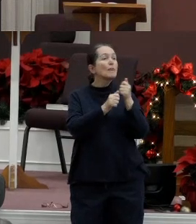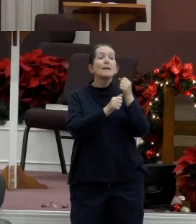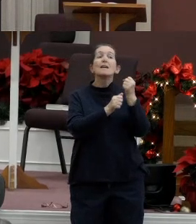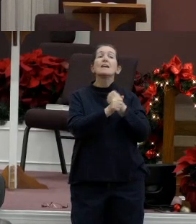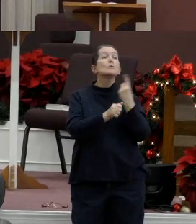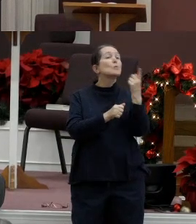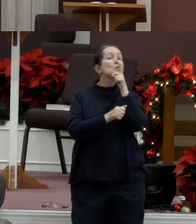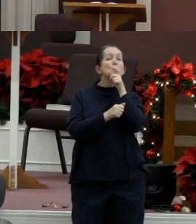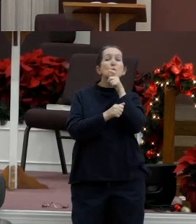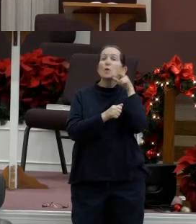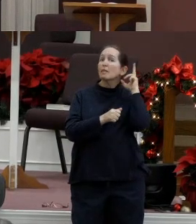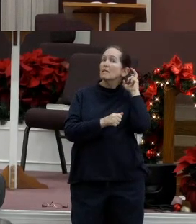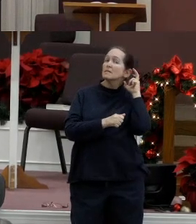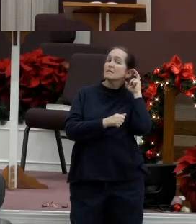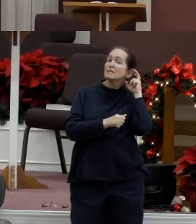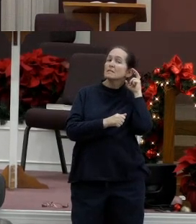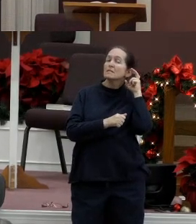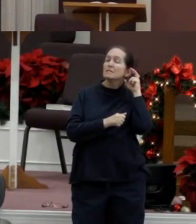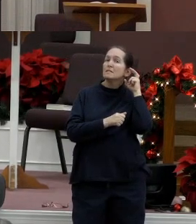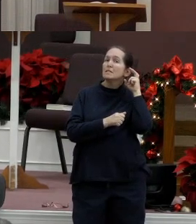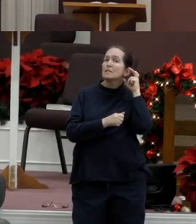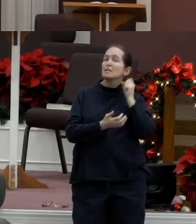listen.